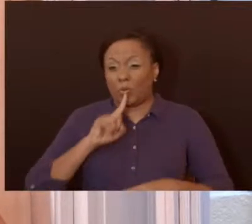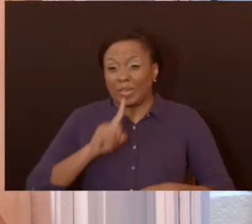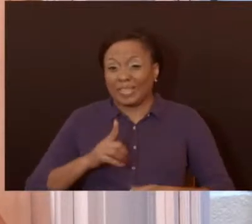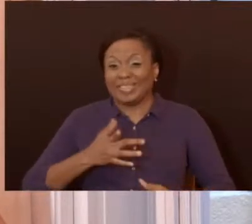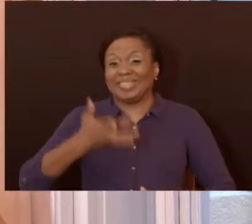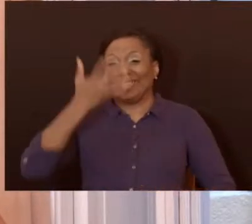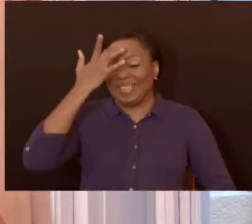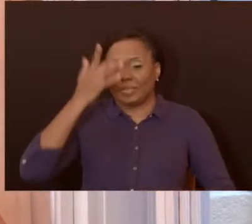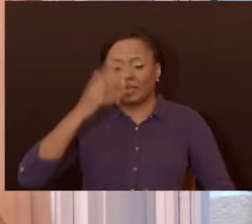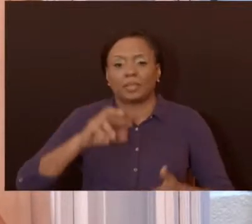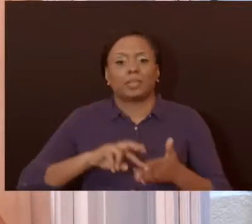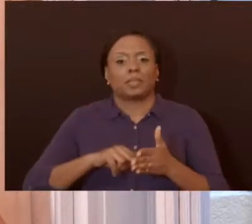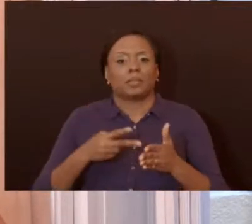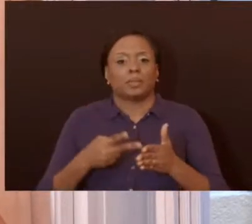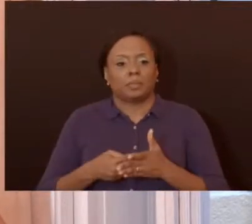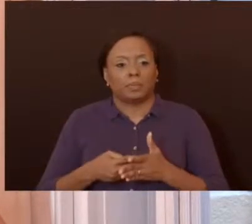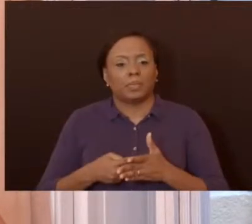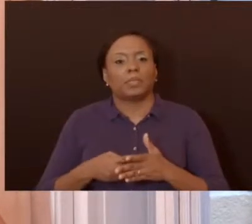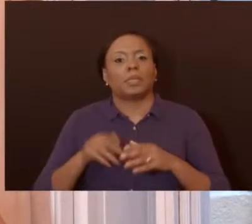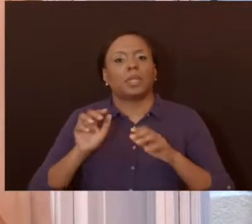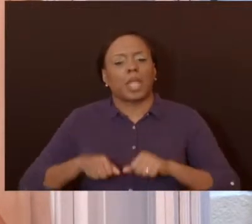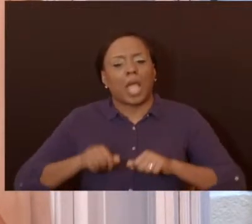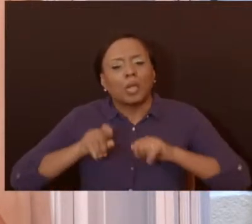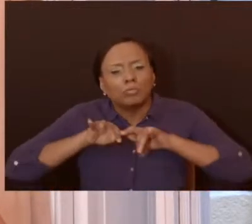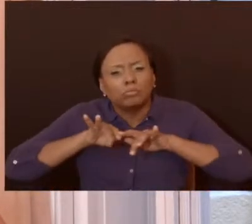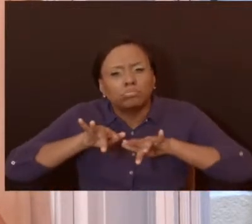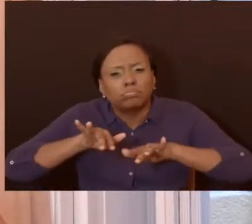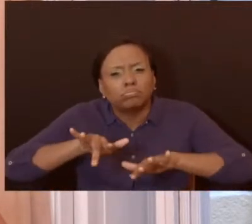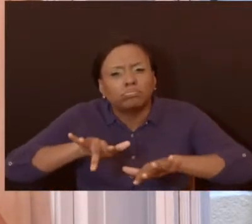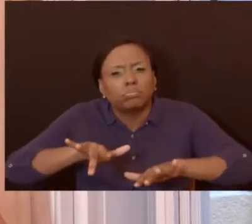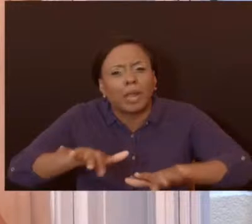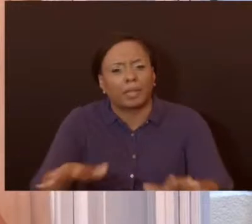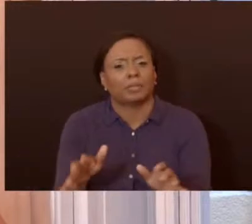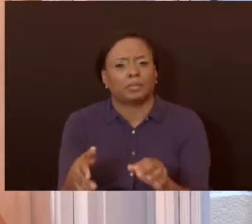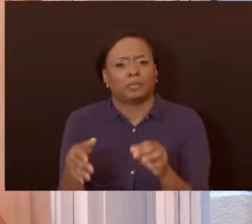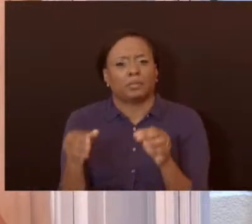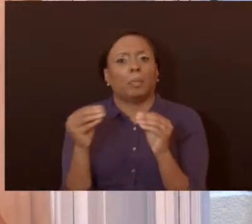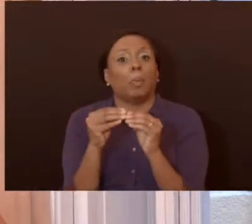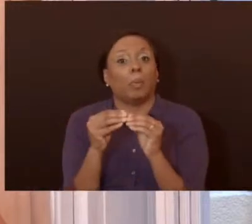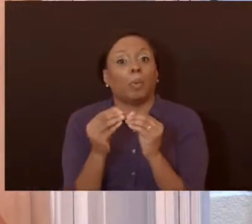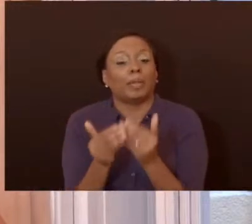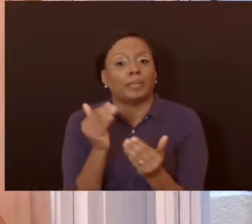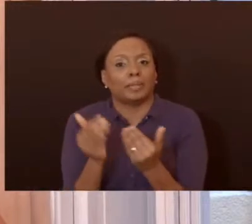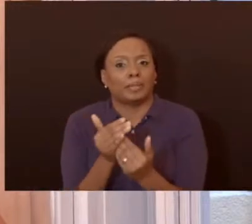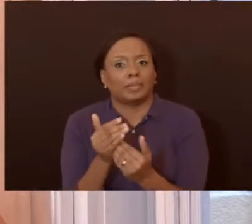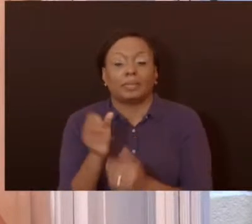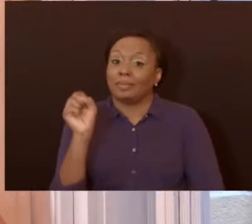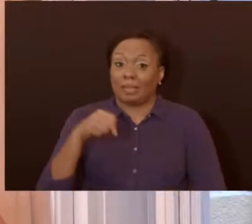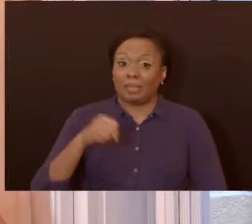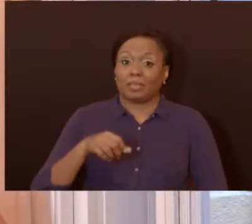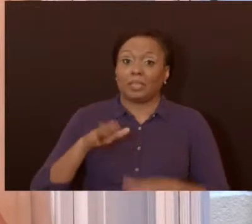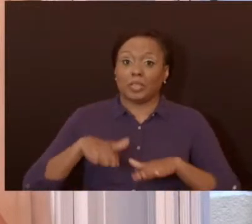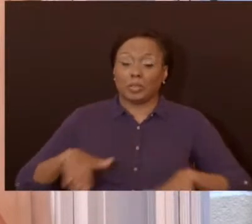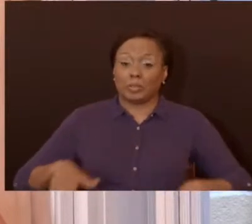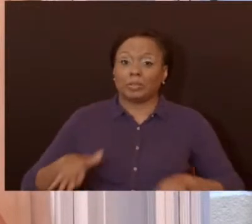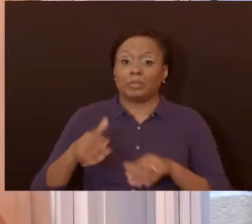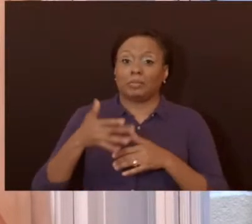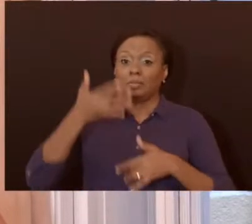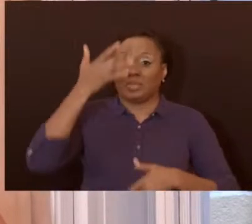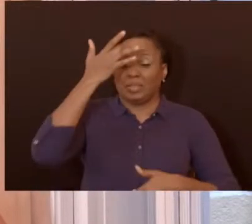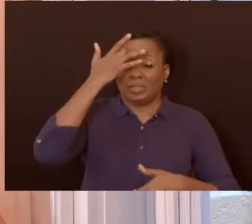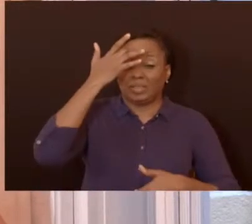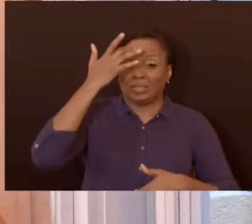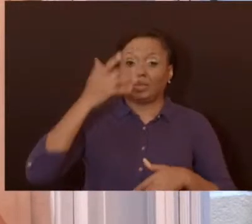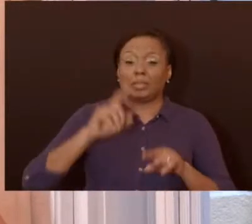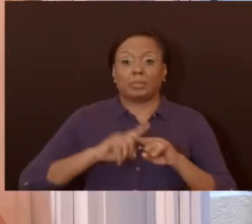of spreading the disease to other people is higher. So yes, the children are sick, but the amount of sickness